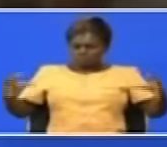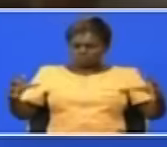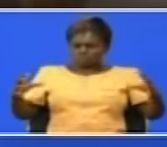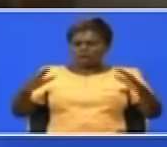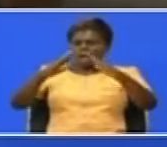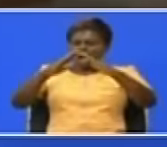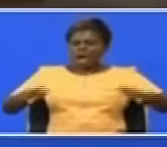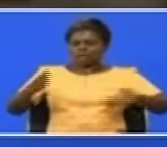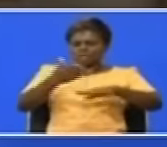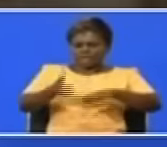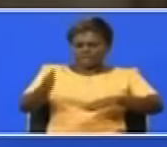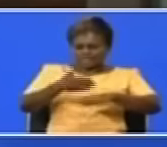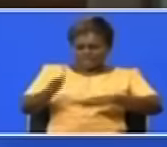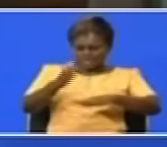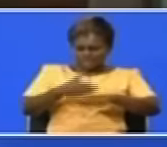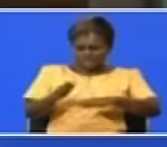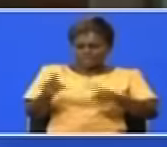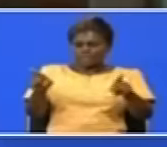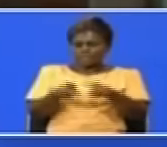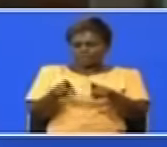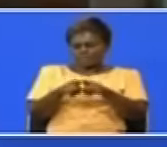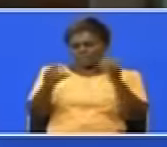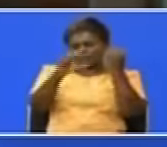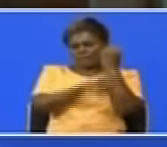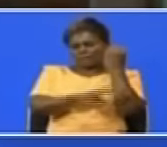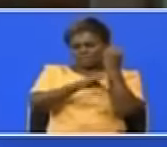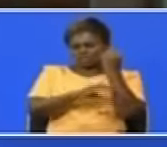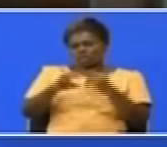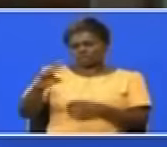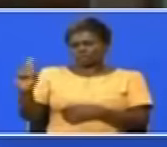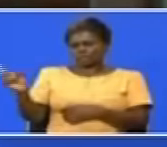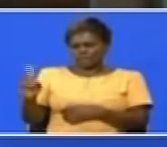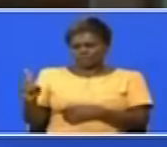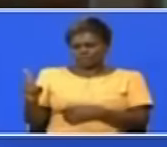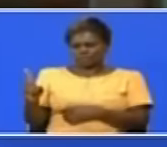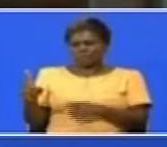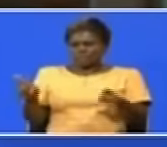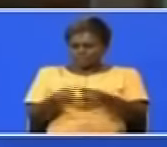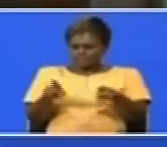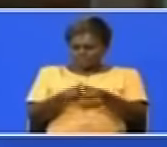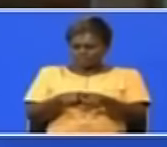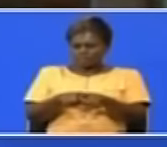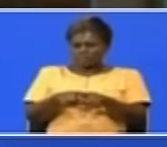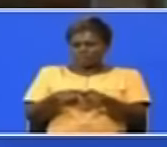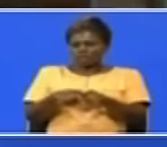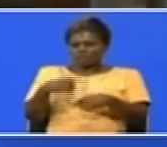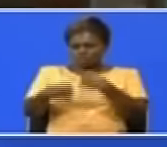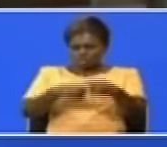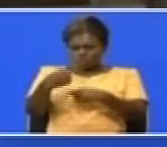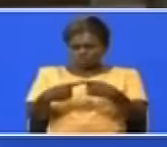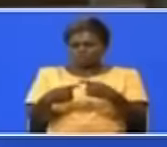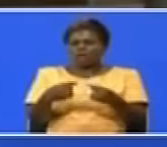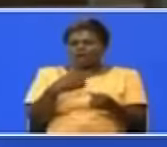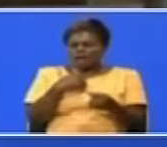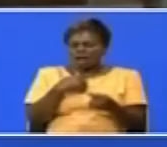residential apartments and properties turned offices in the capital, Nairobi. Real estate investment trusts like the Stanlib Income REIT have